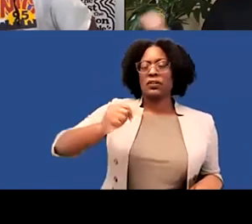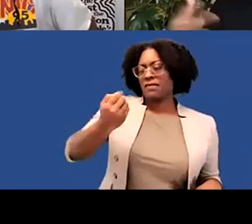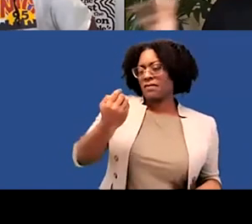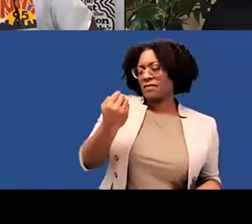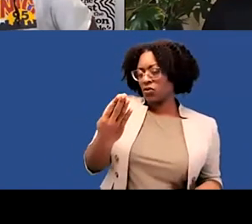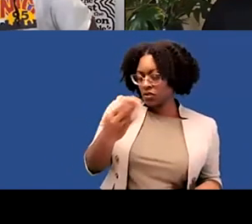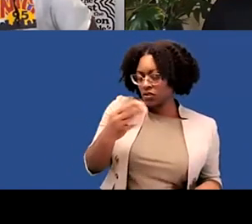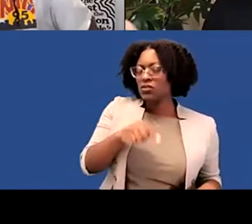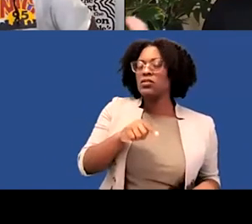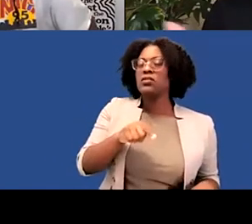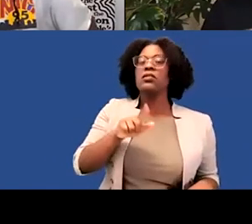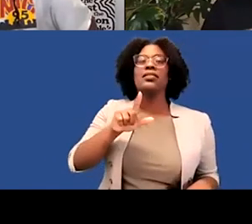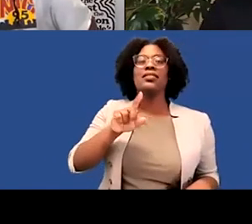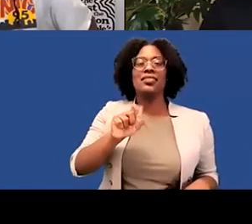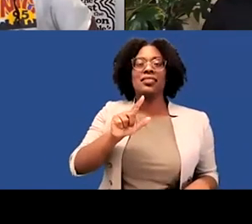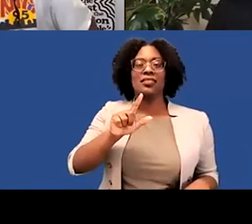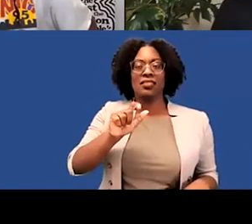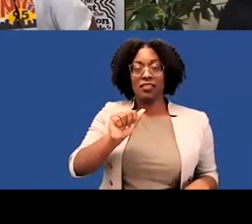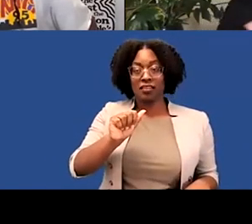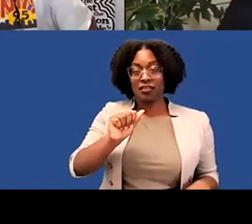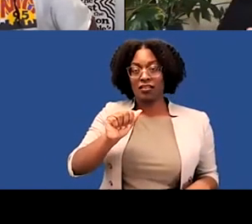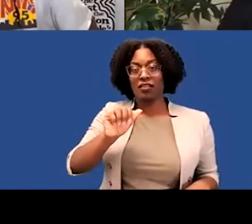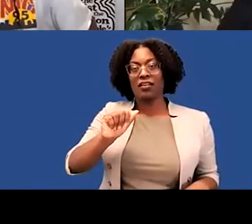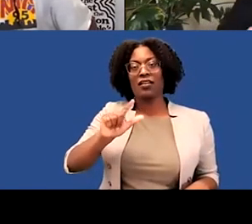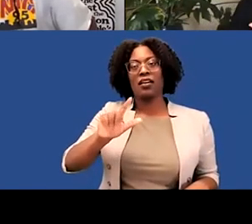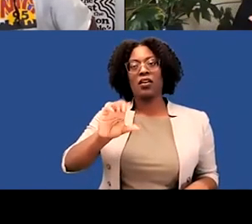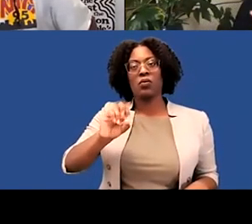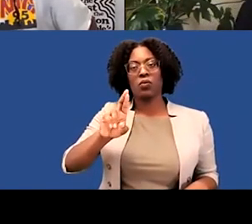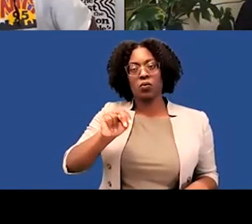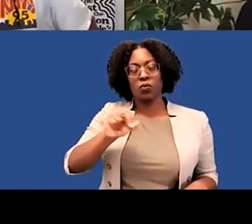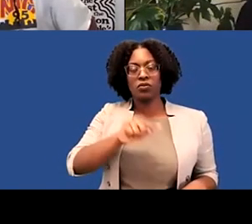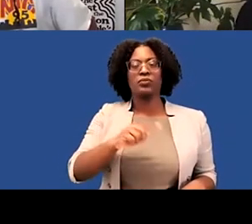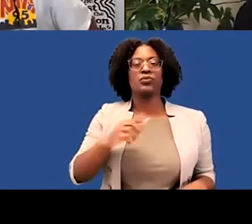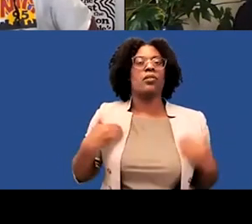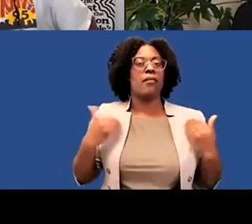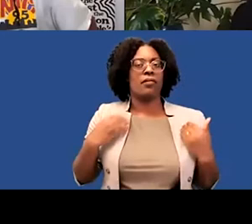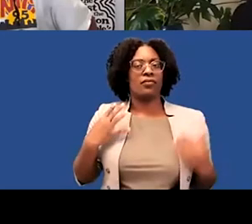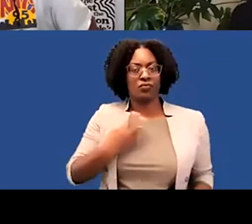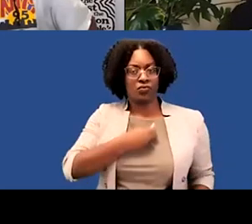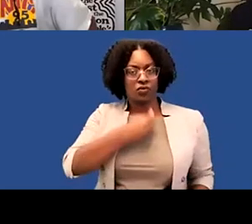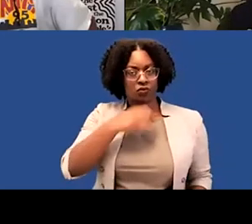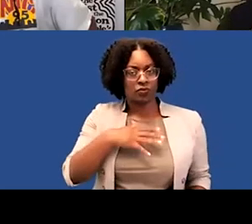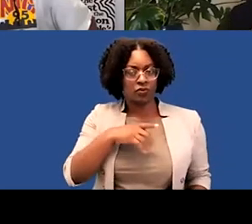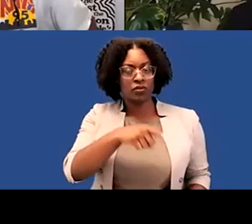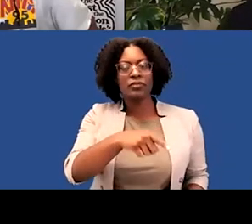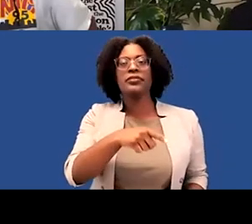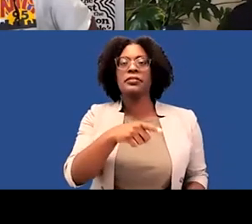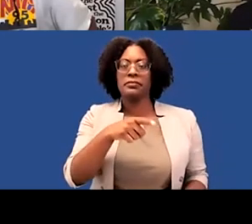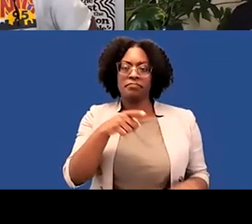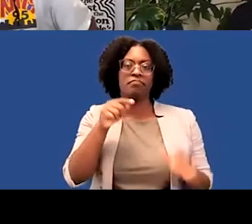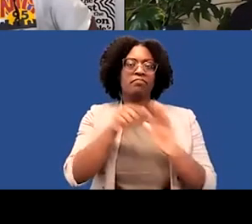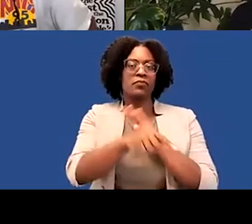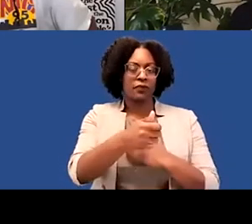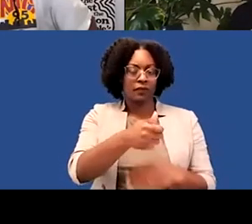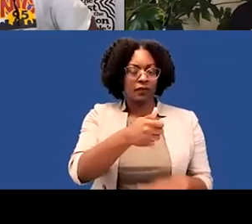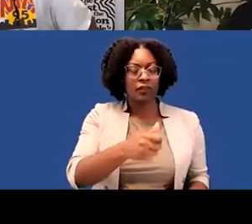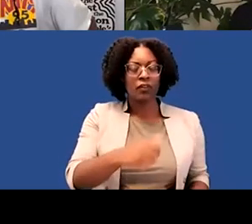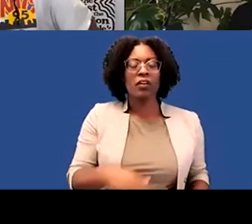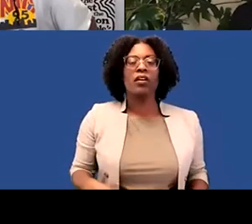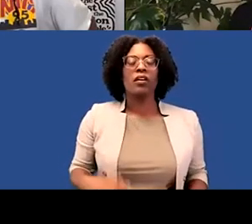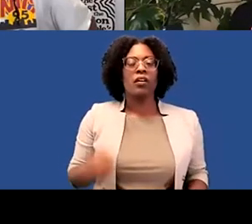2014, Lila Alcorn. And I remember because she had this suicide